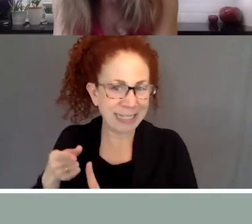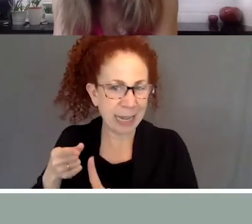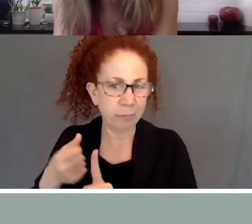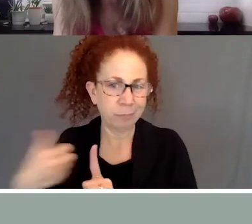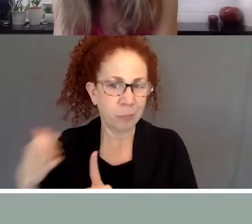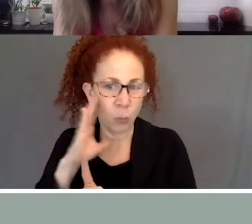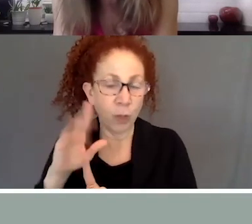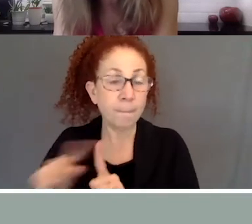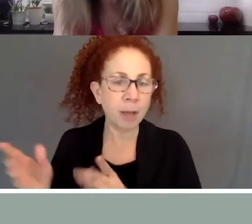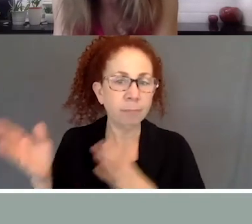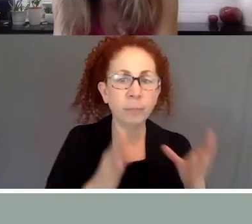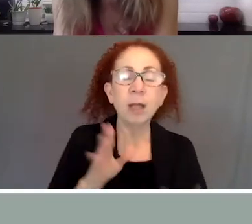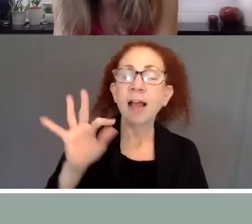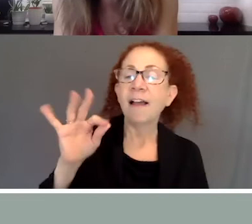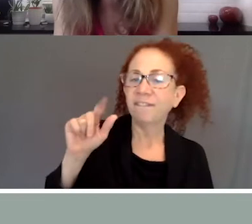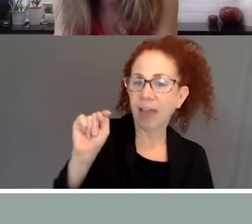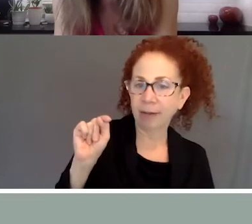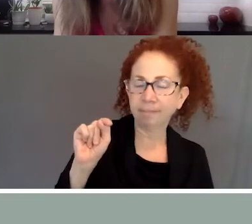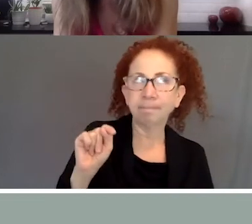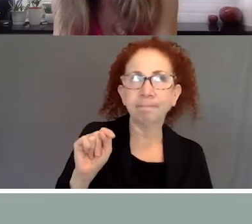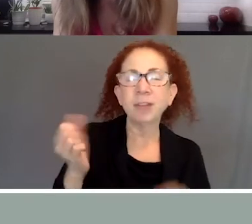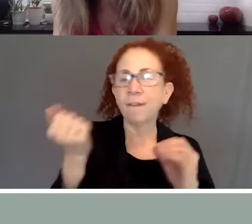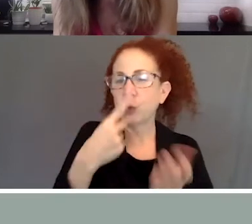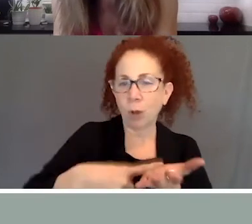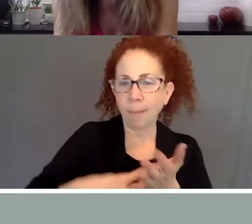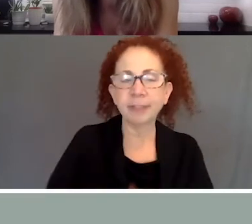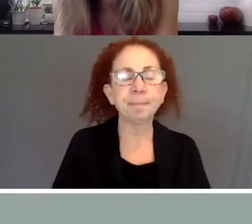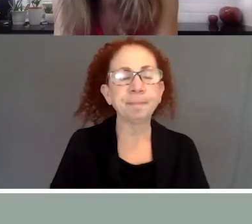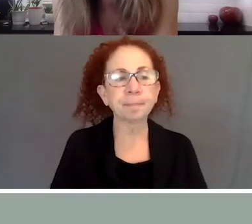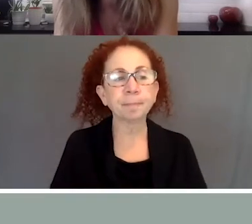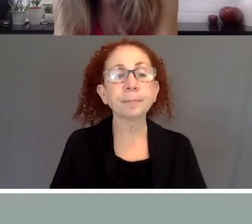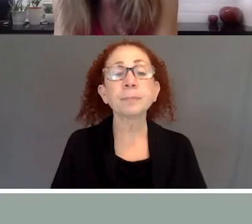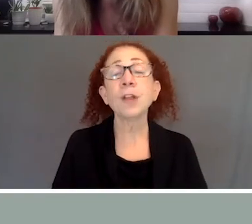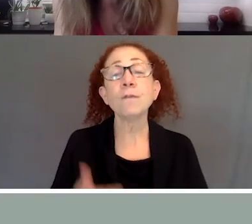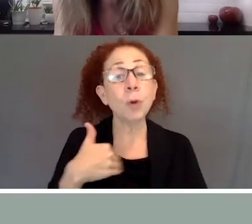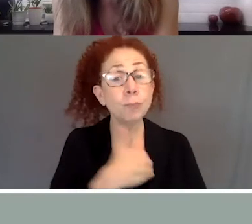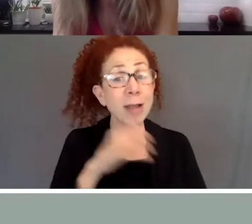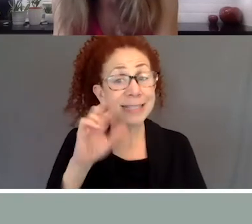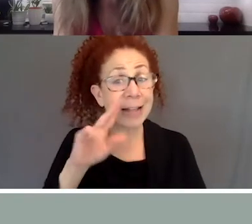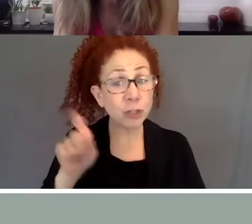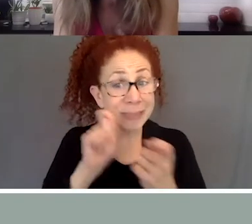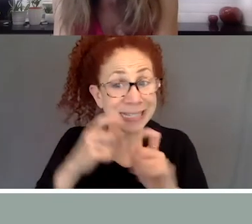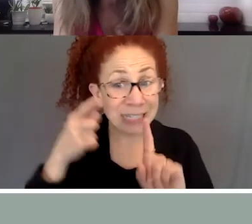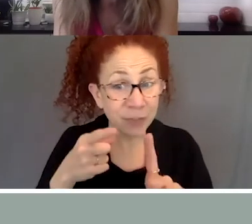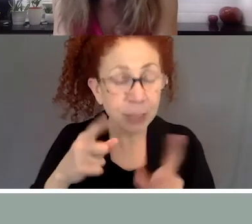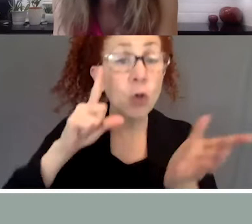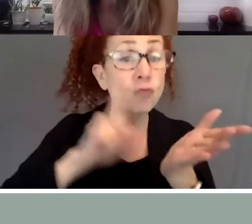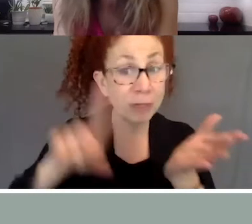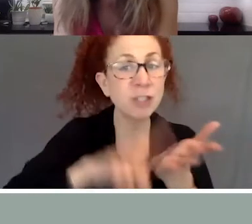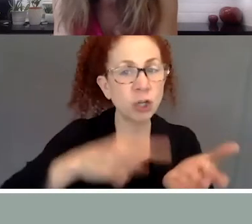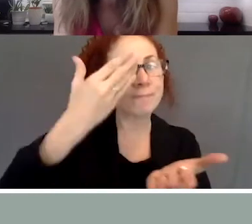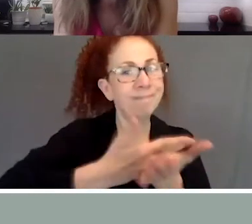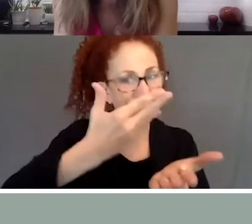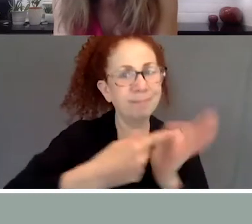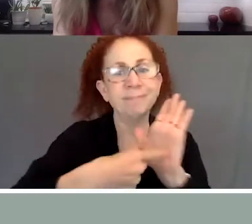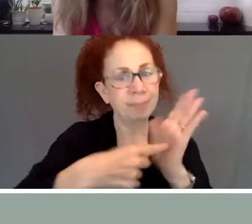when we think about fats, I will say a couple things. So in terms of breast cancer specifically, the research does continue